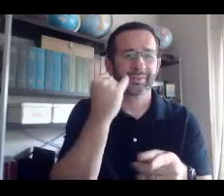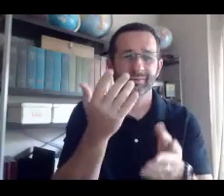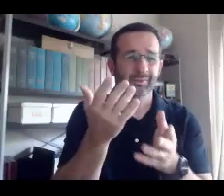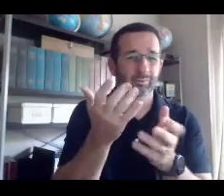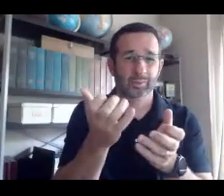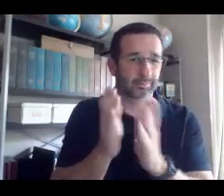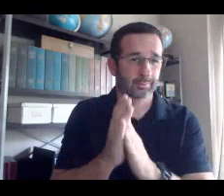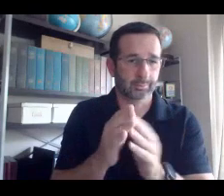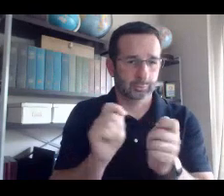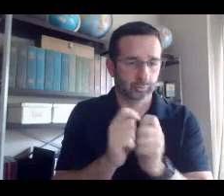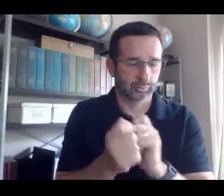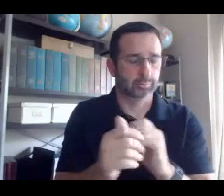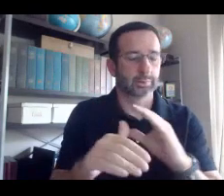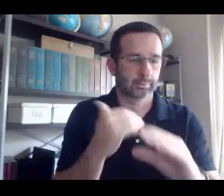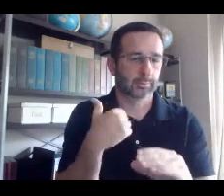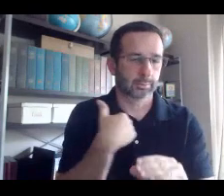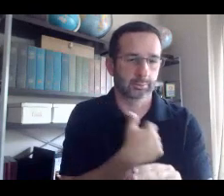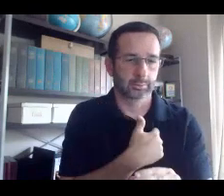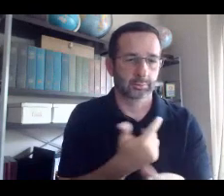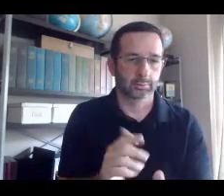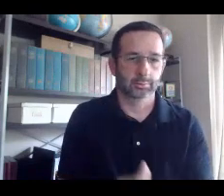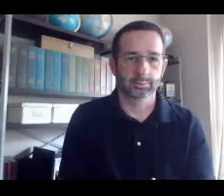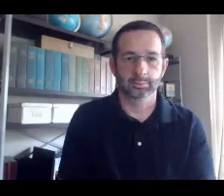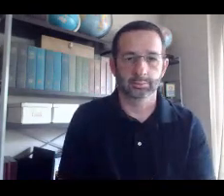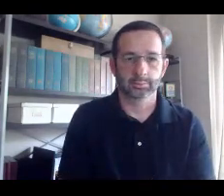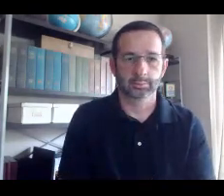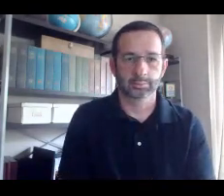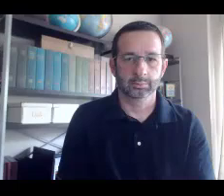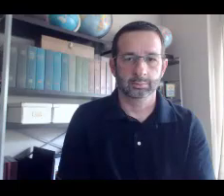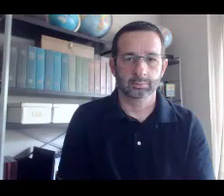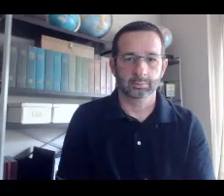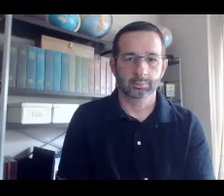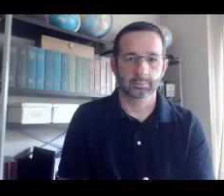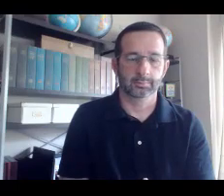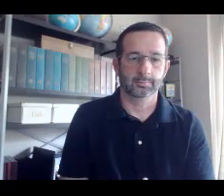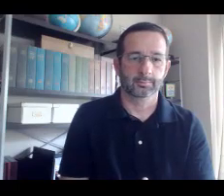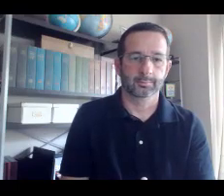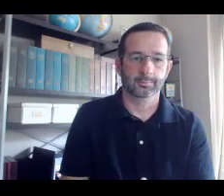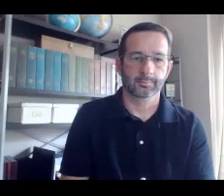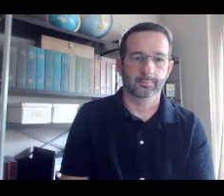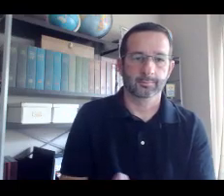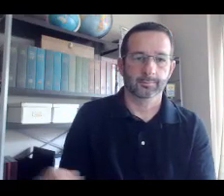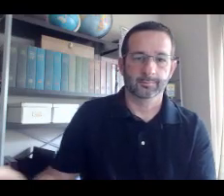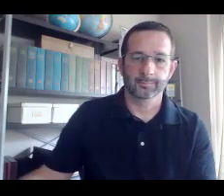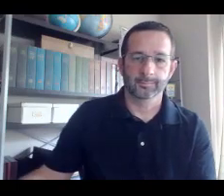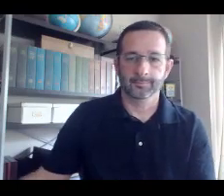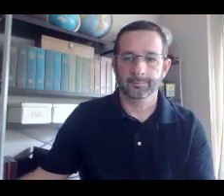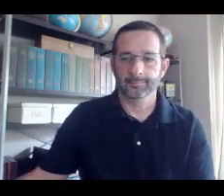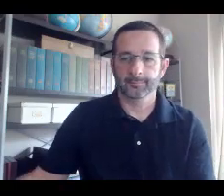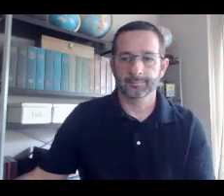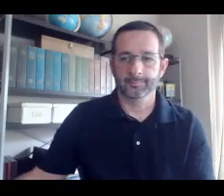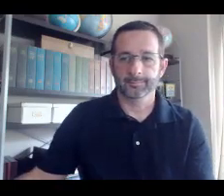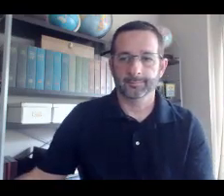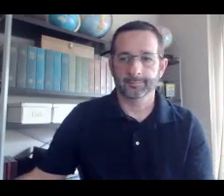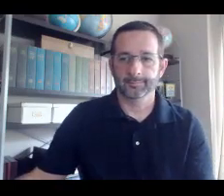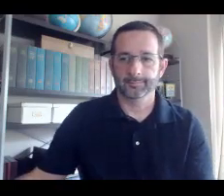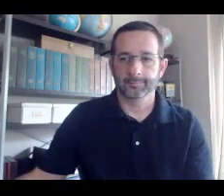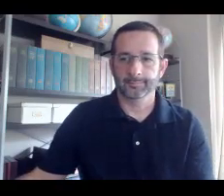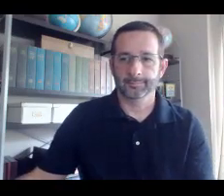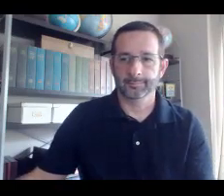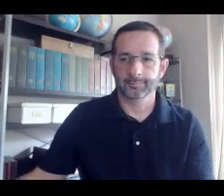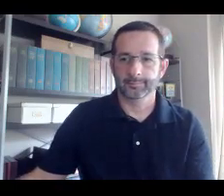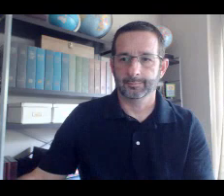we will review your LRP payments. If you'd request a change for those specific payments, you can email us and we can talk about